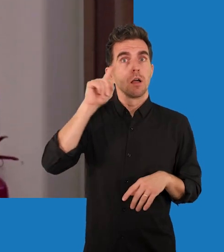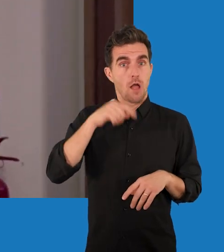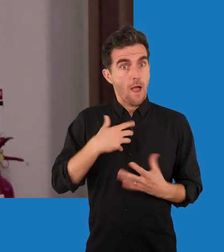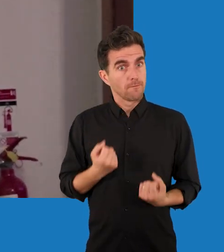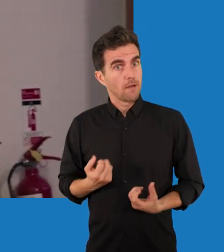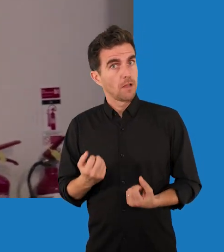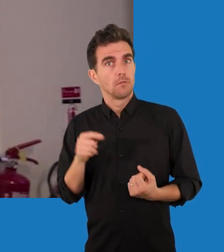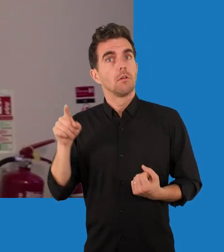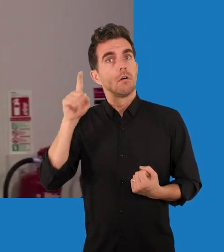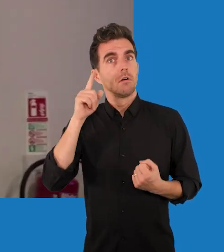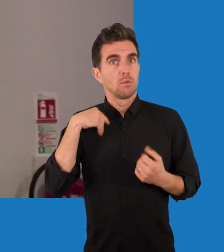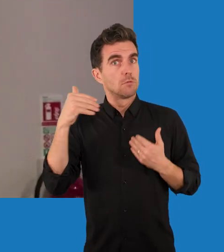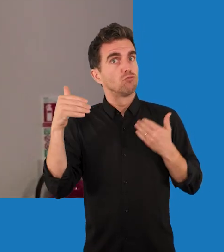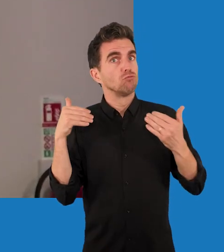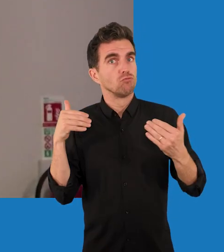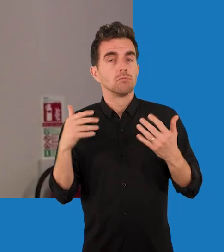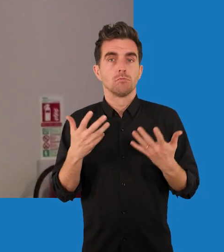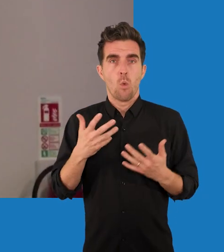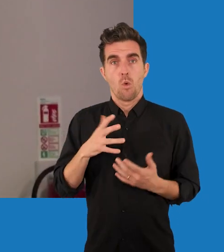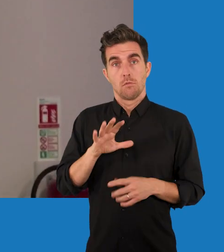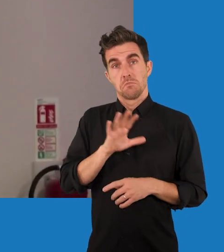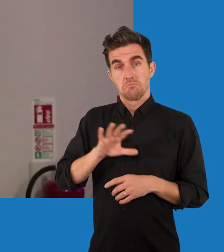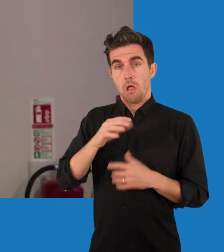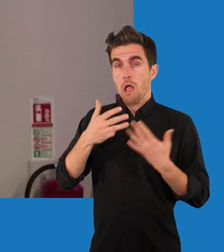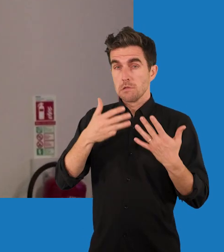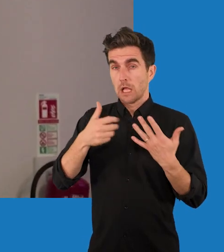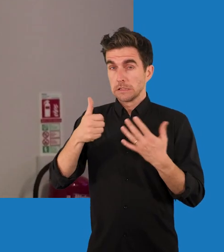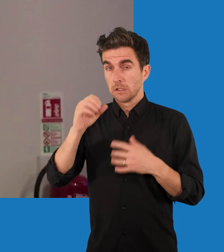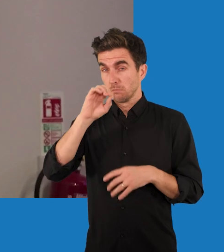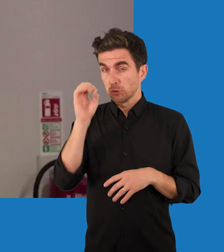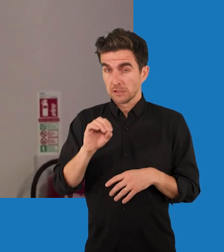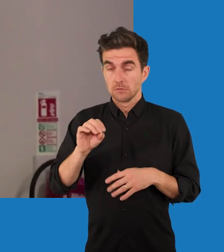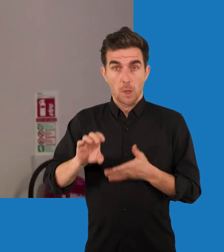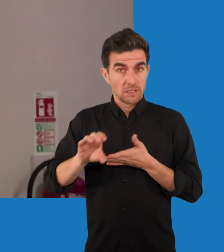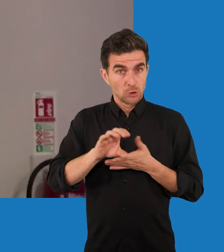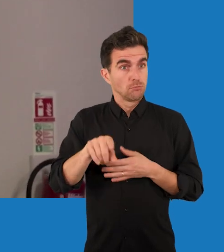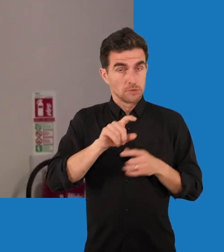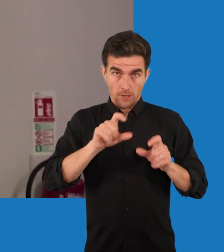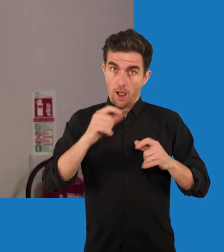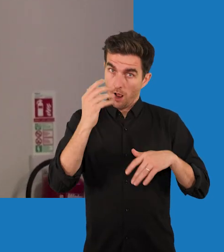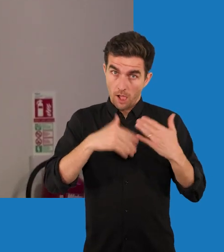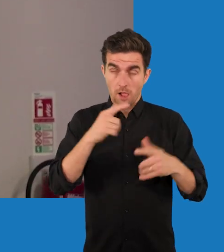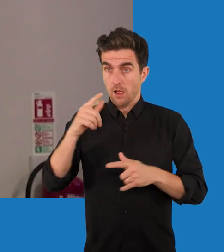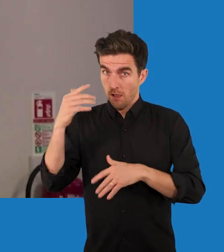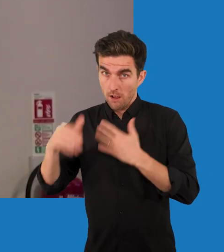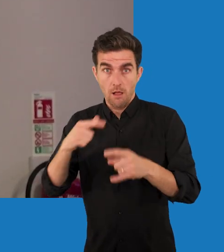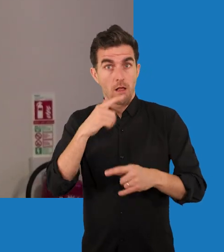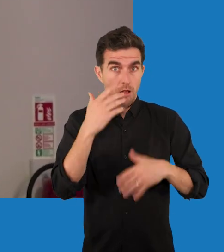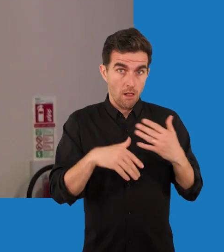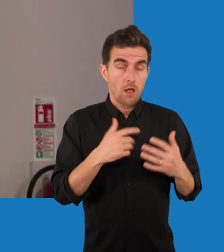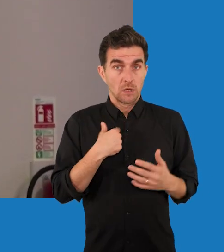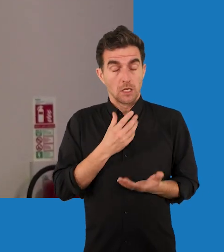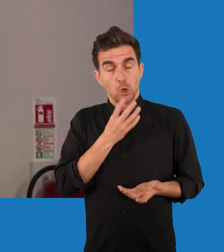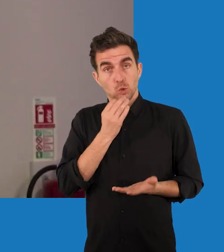to others in terms of our access targets. So we are currently in South West London at about 96%